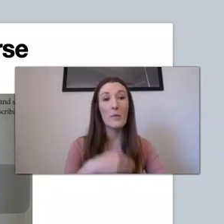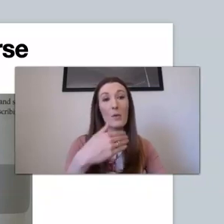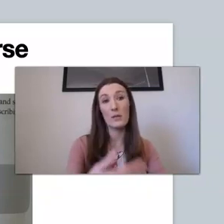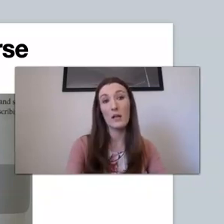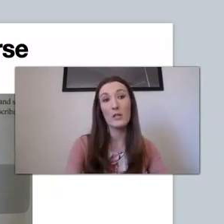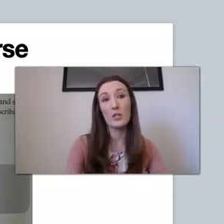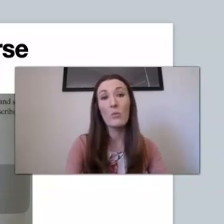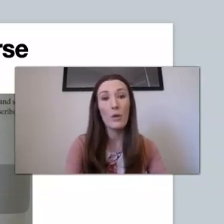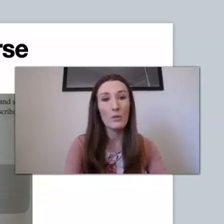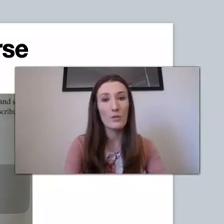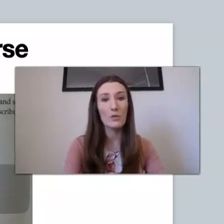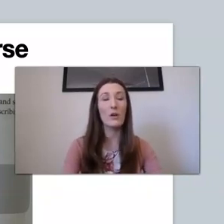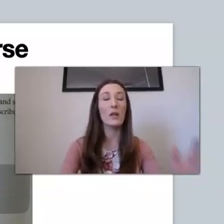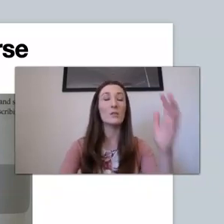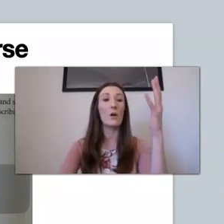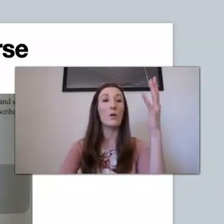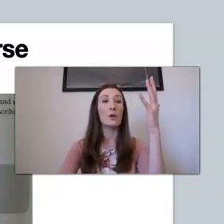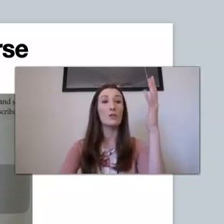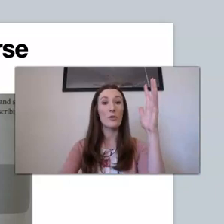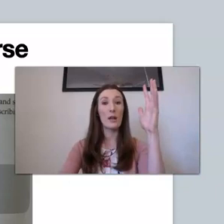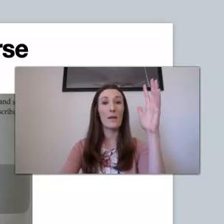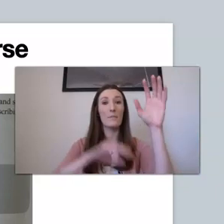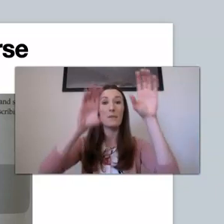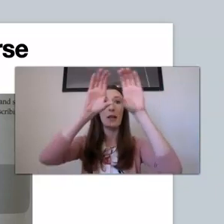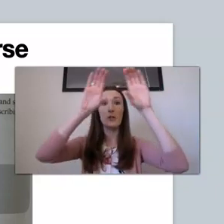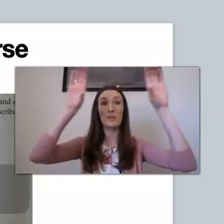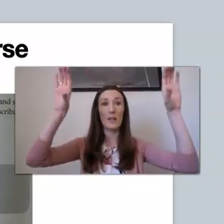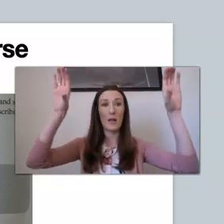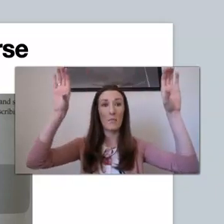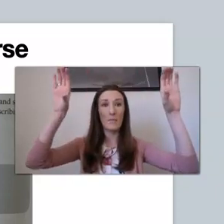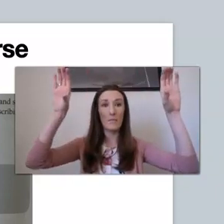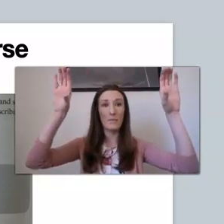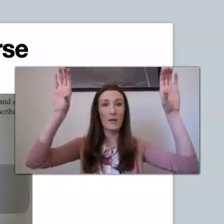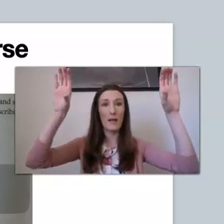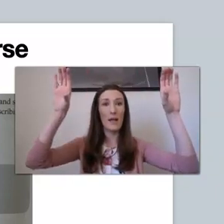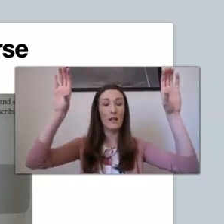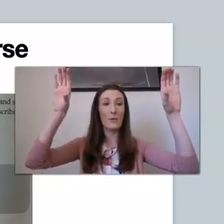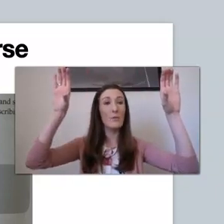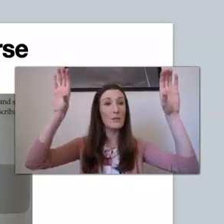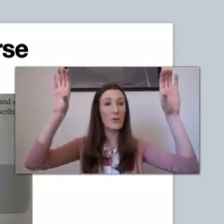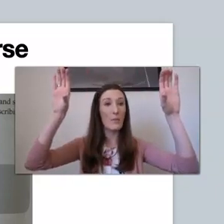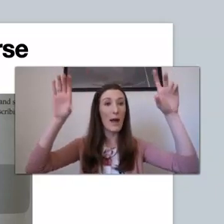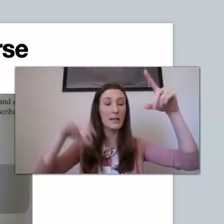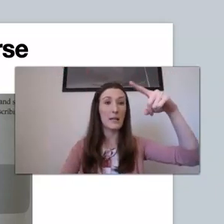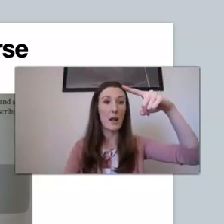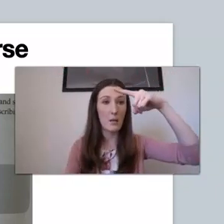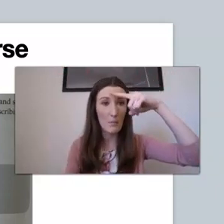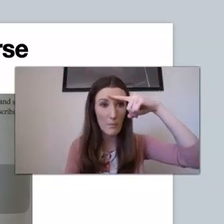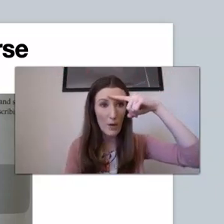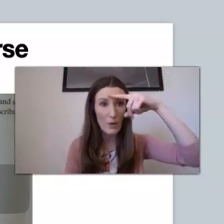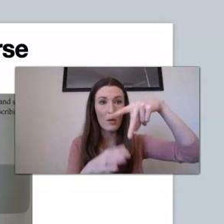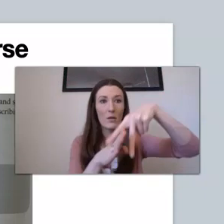So maybe the horse got too close to the tree. So tree, here's the limb. Okay, and number 3, describe the